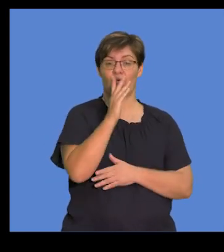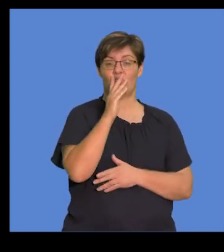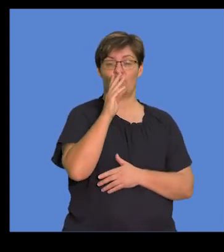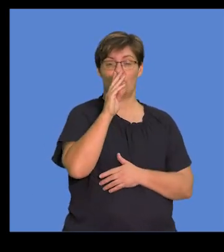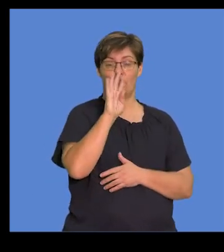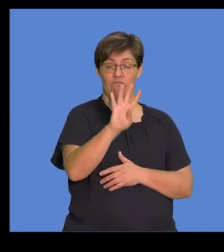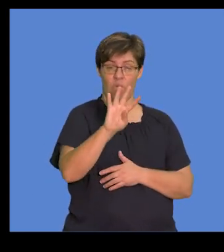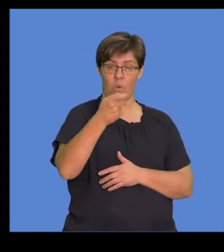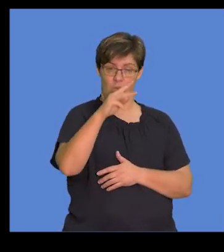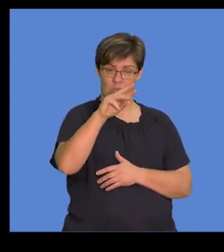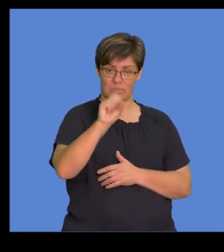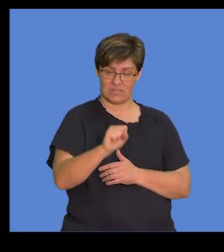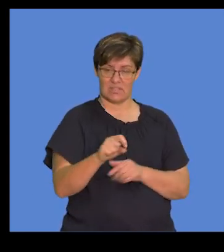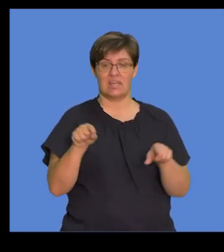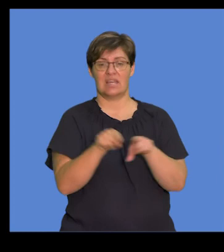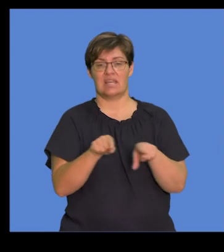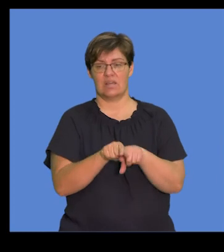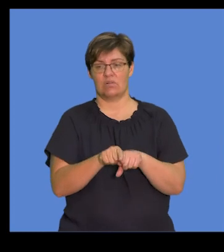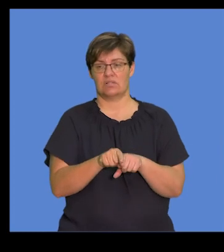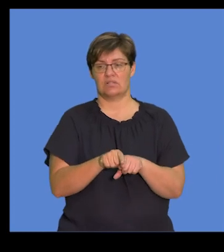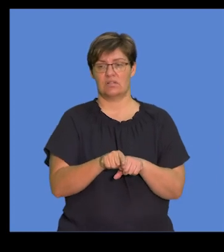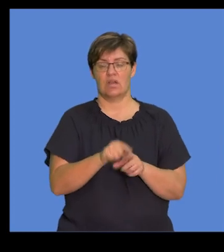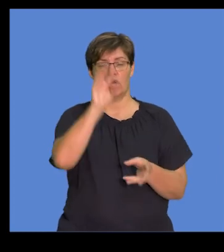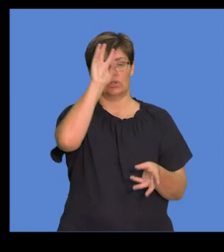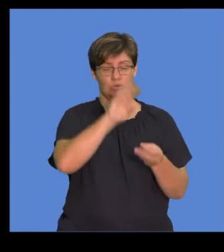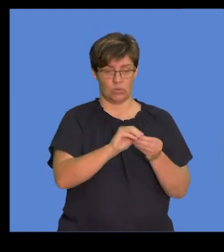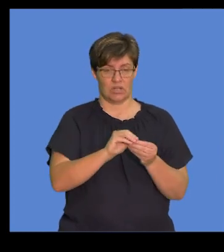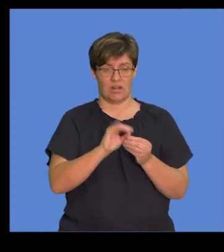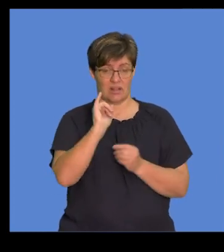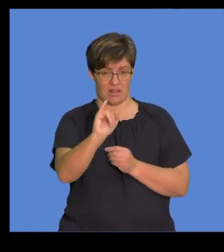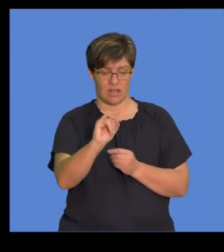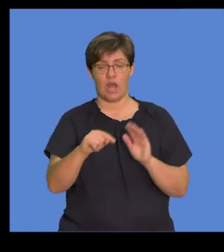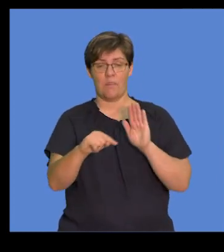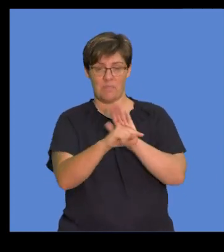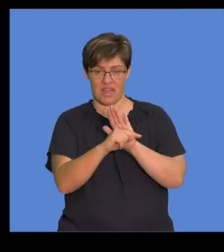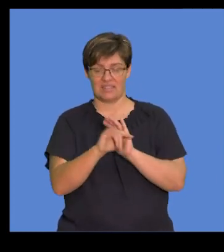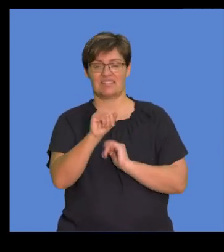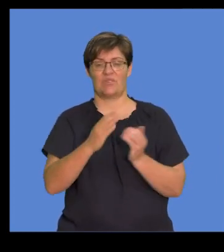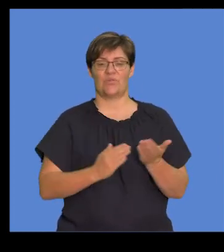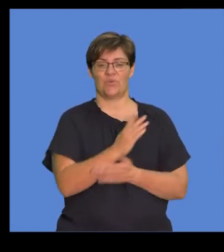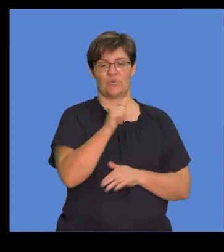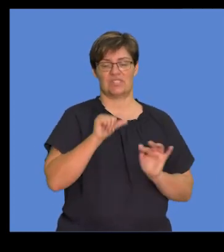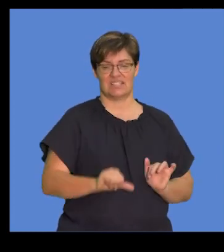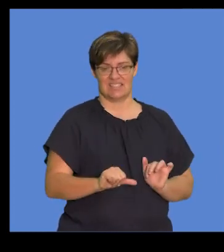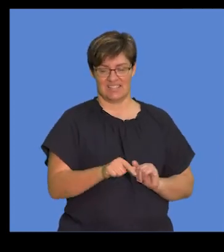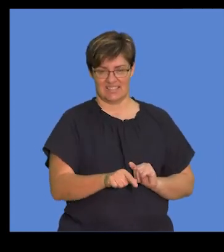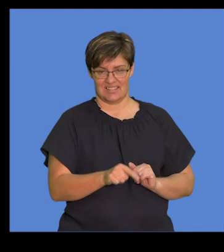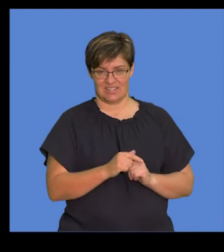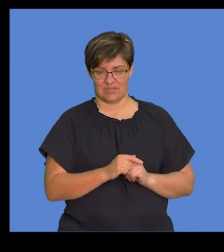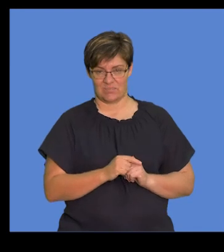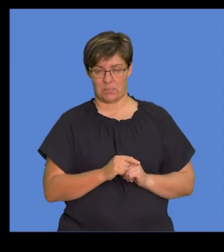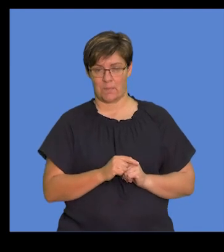current that goes through 4 ohms is equals to the total current minus the current that goes